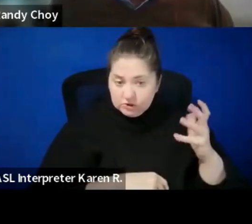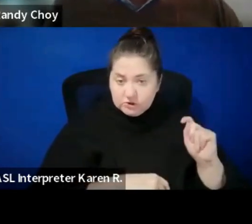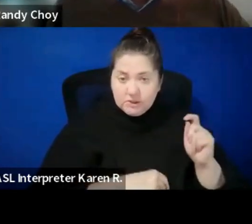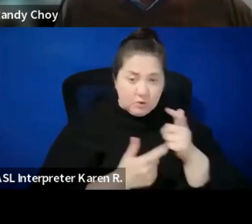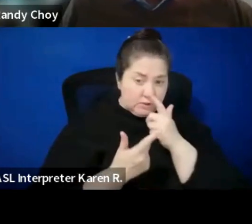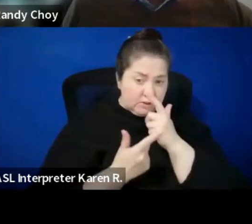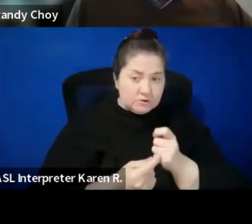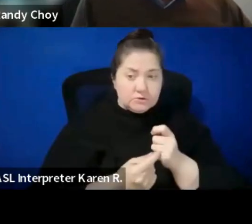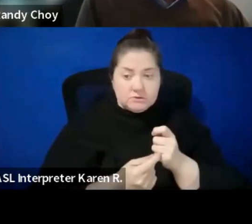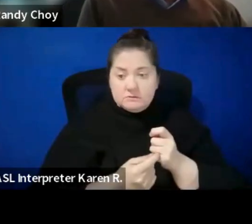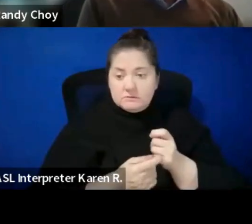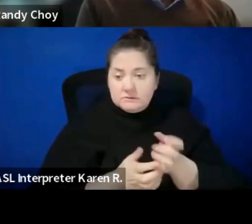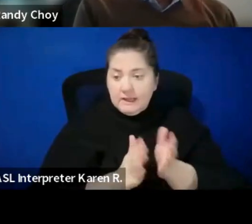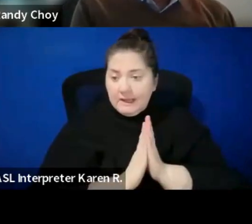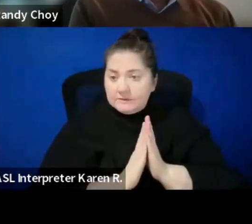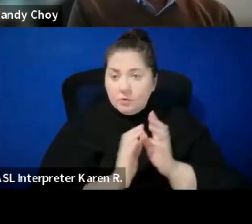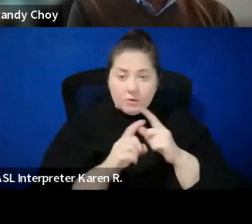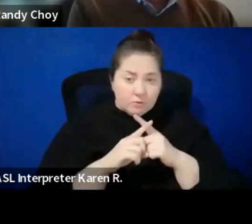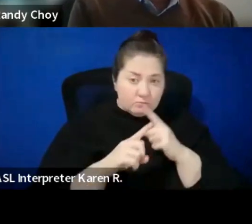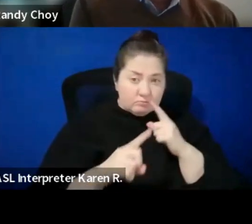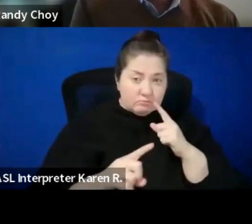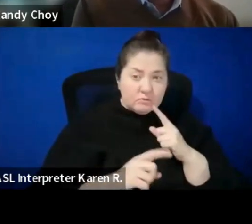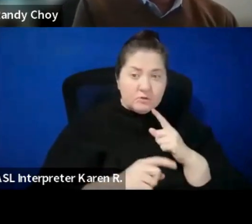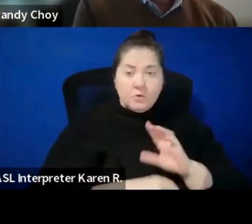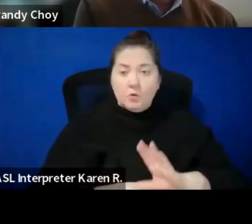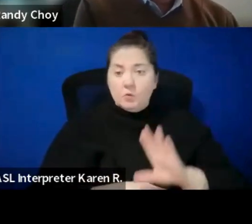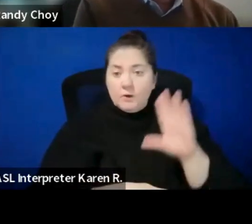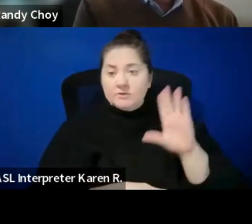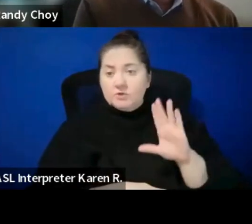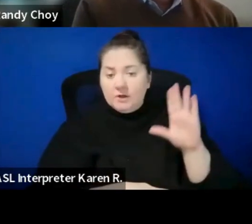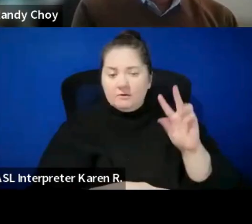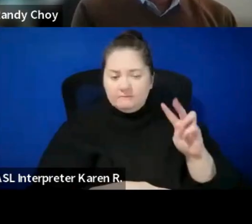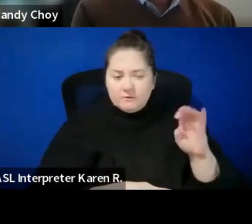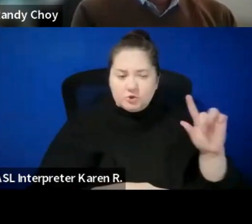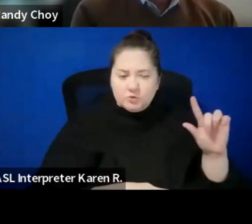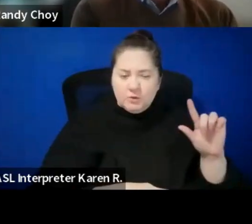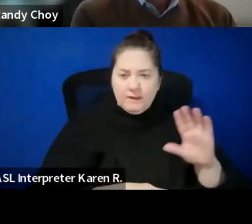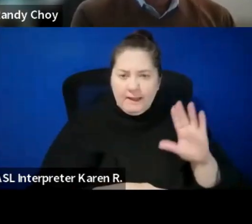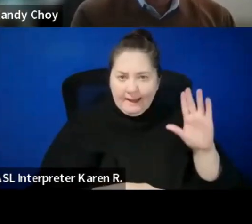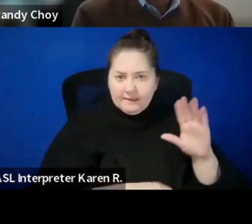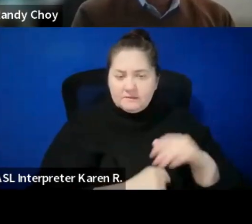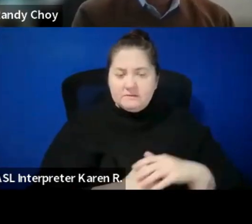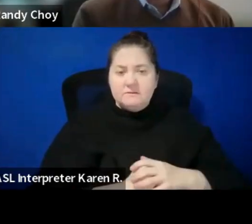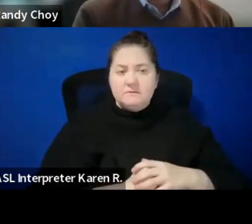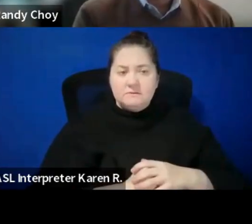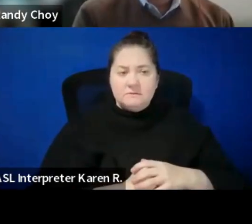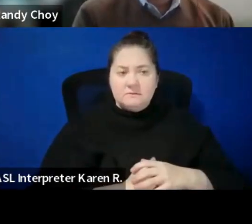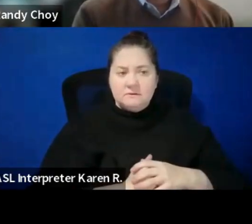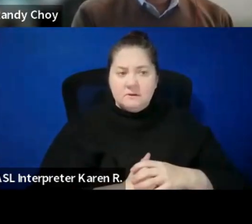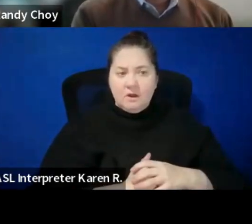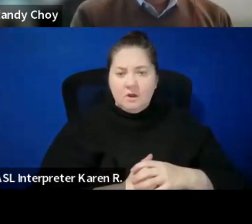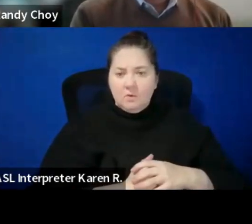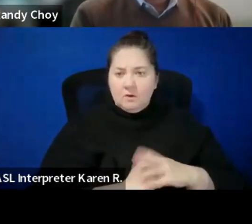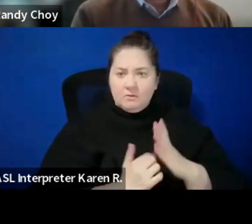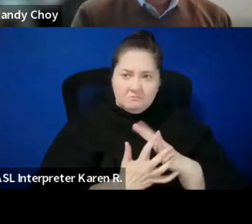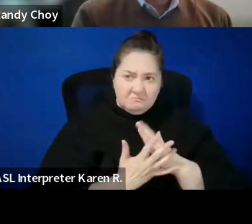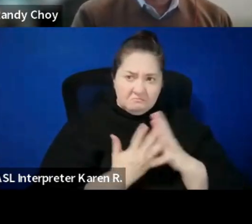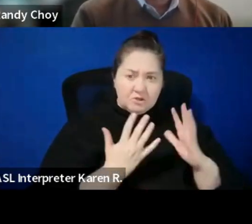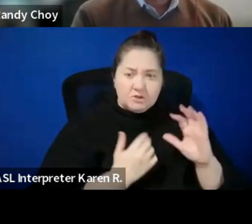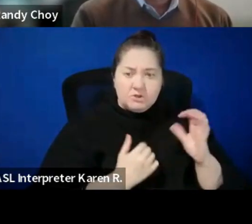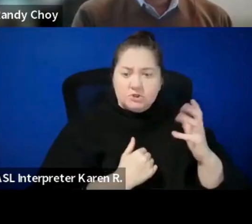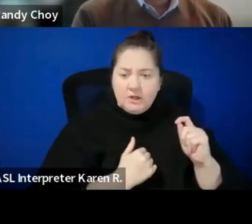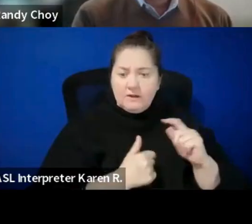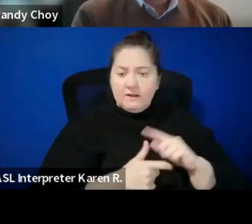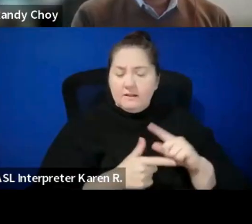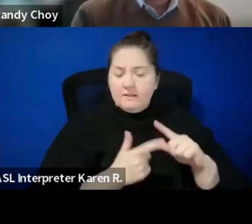are interested in just coming off mute and asking, if you want to raise your hand in Zoom, and we'll get through our chat questions, and